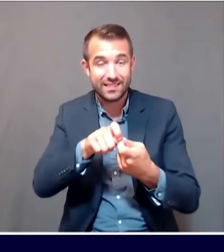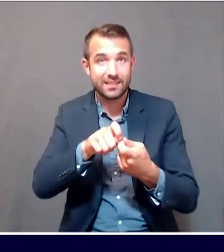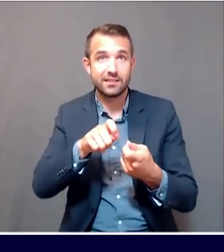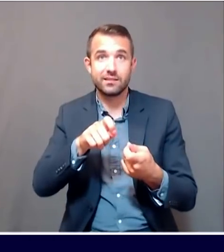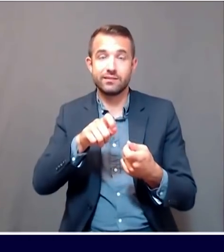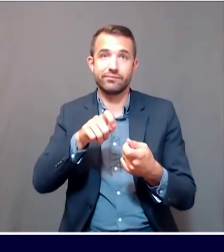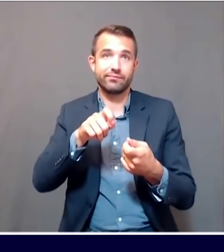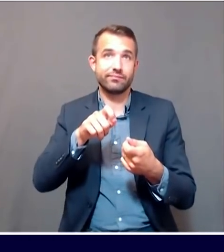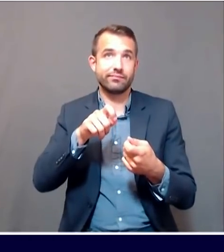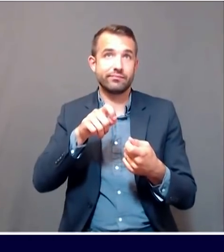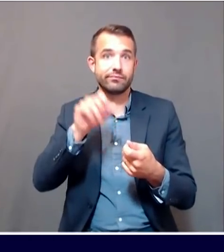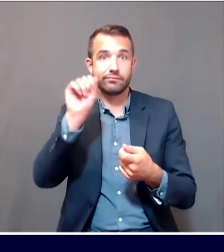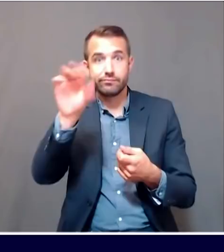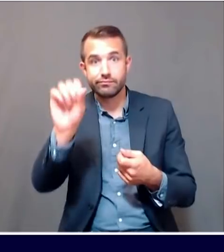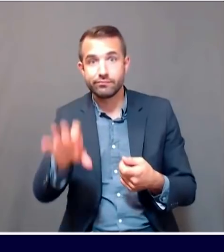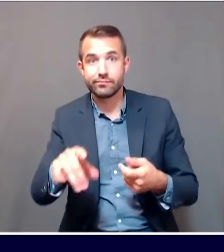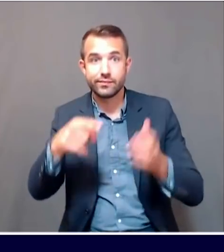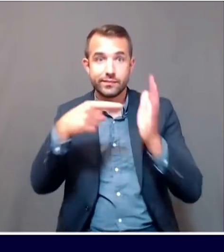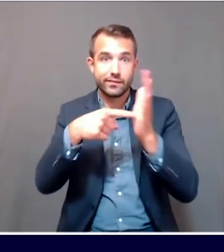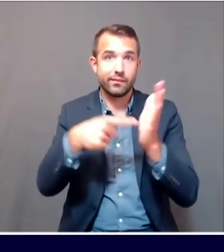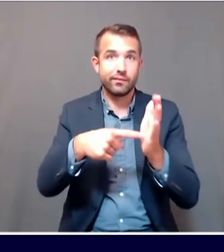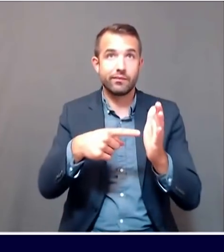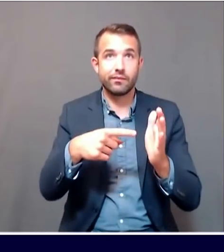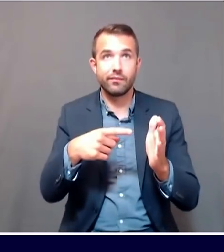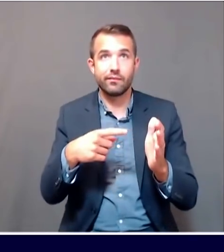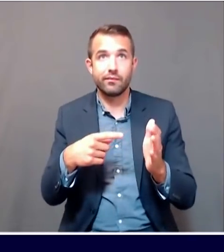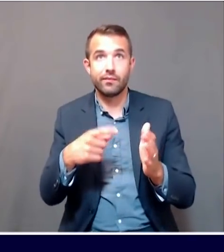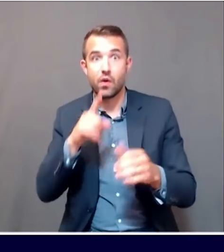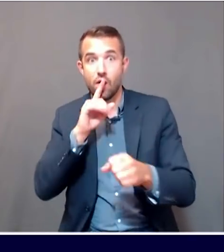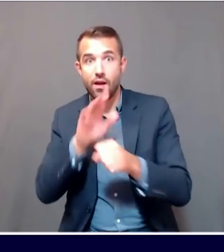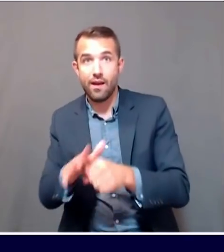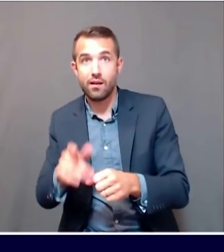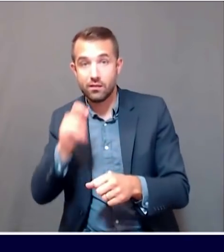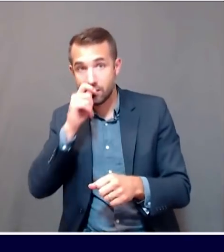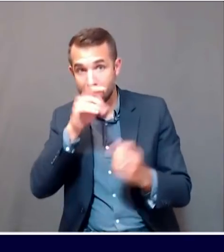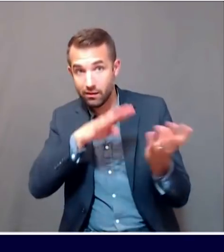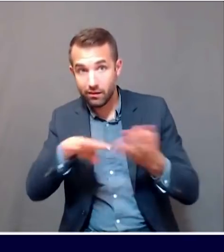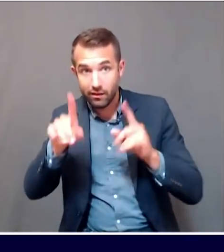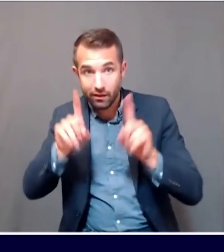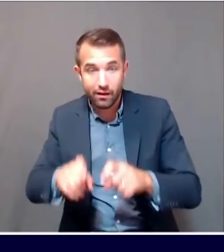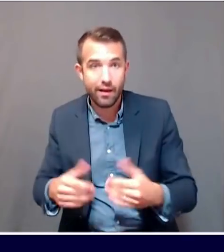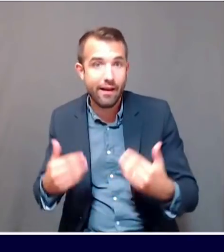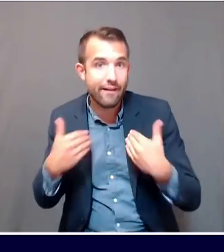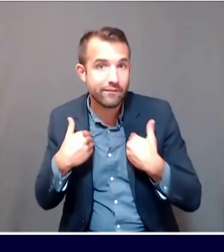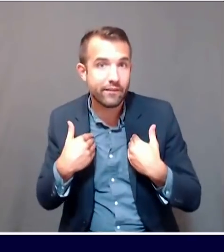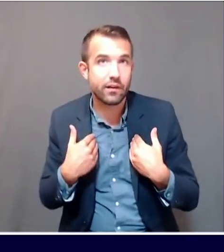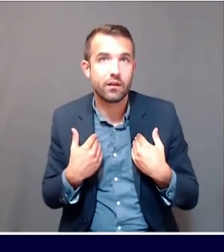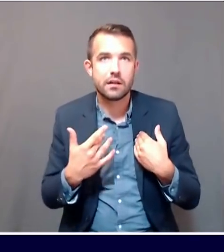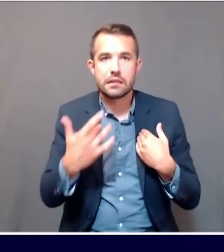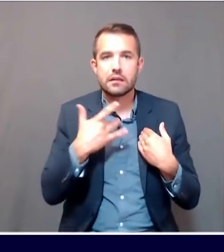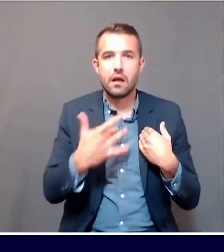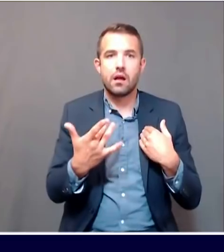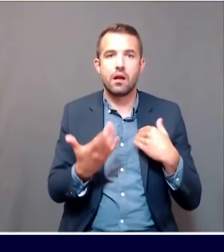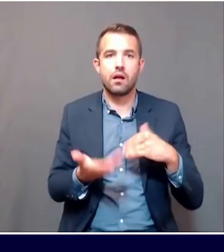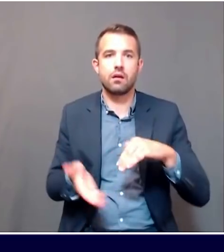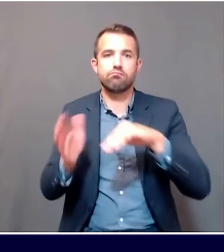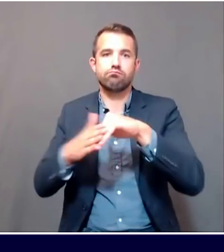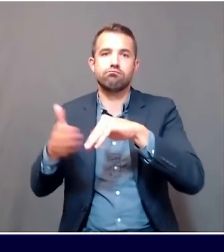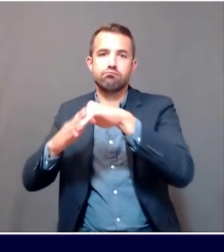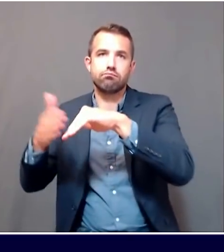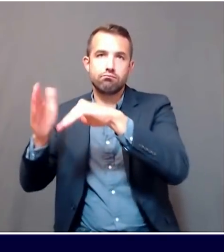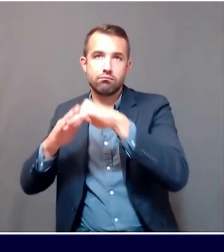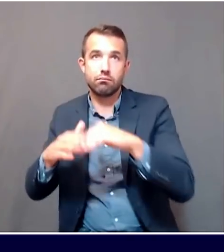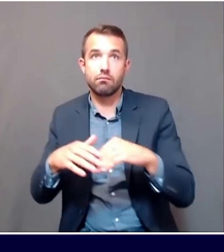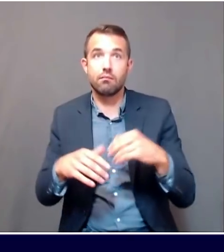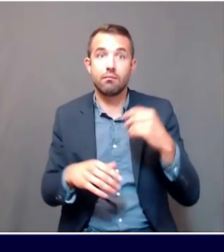namely changes in confirmed cases, which usually only tick upward, and probable cases, which can tick